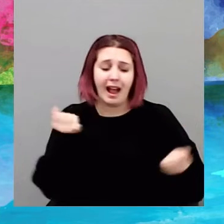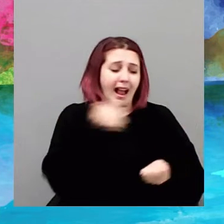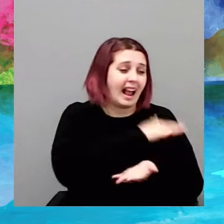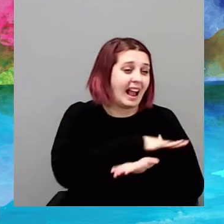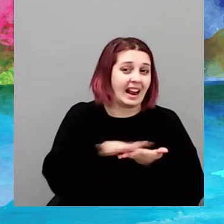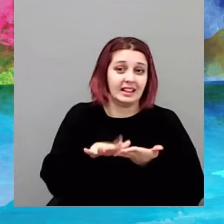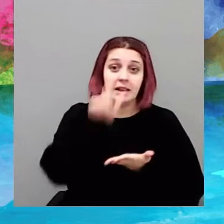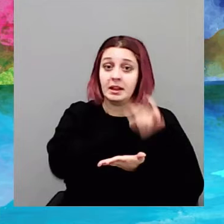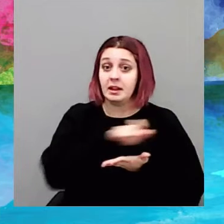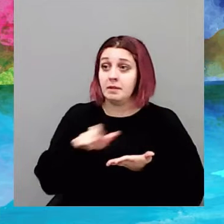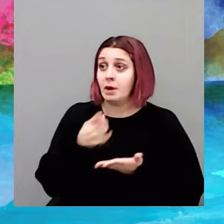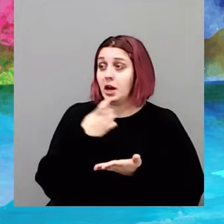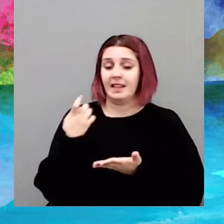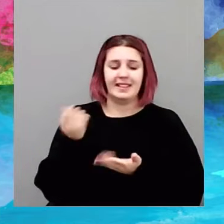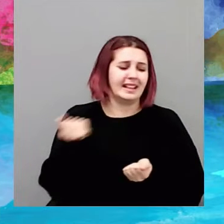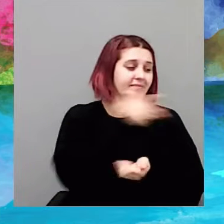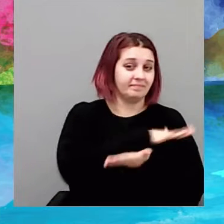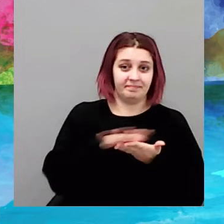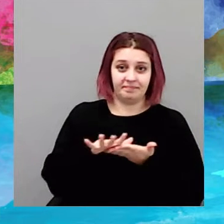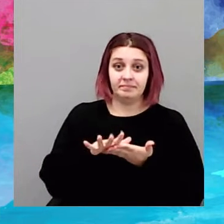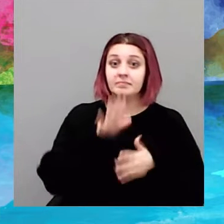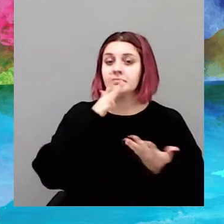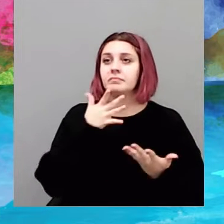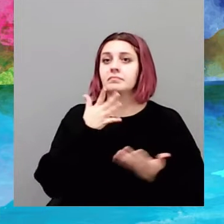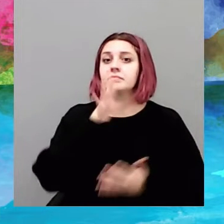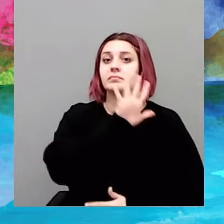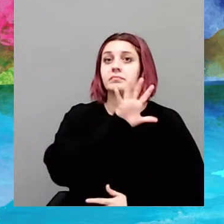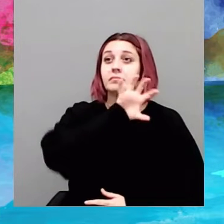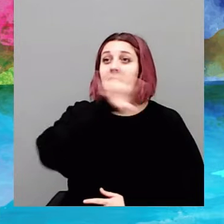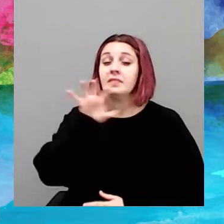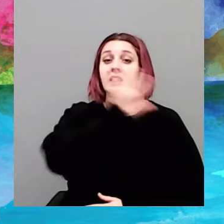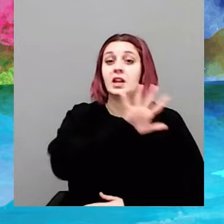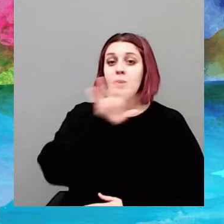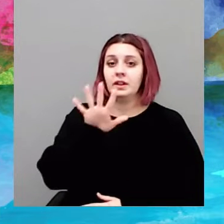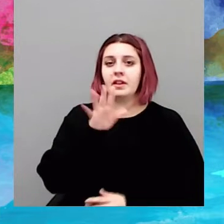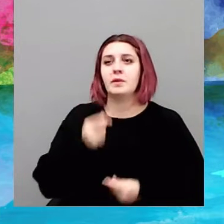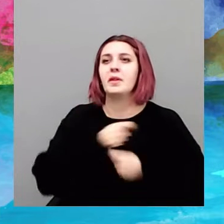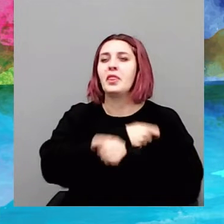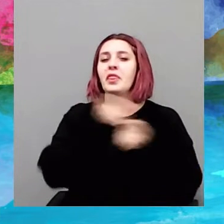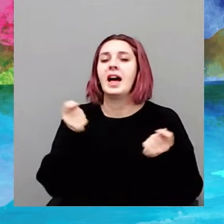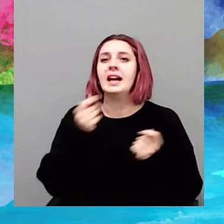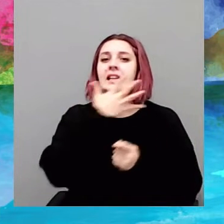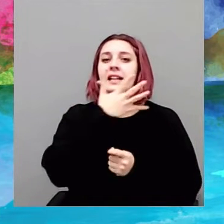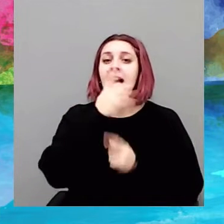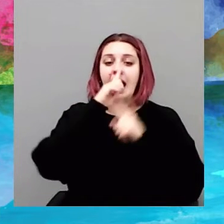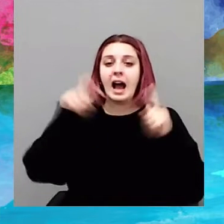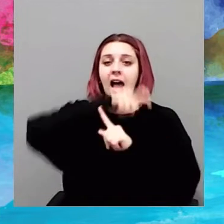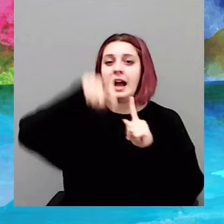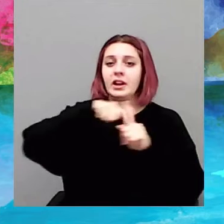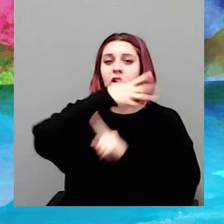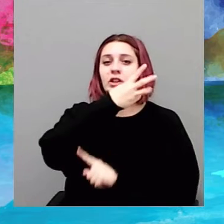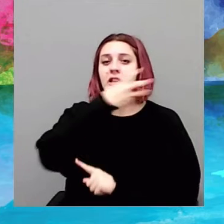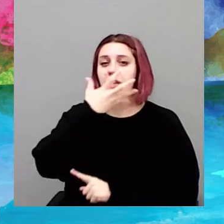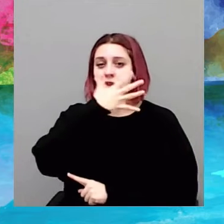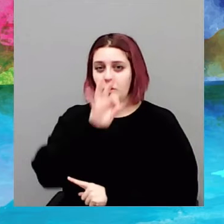All of this is fully free for people who need it. And right now we're working in 55 different